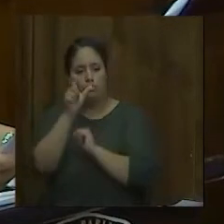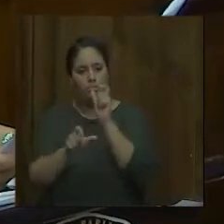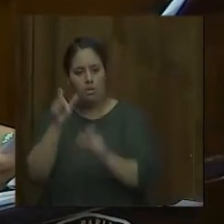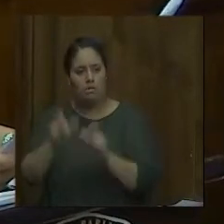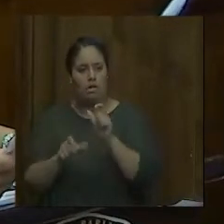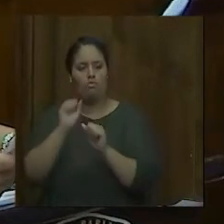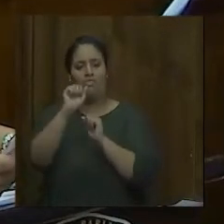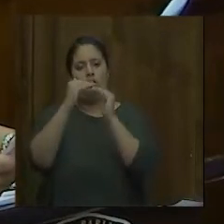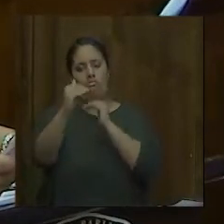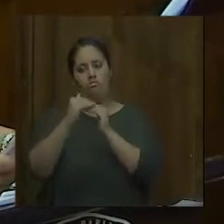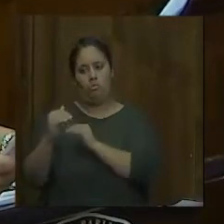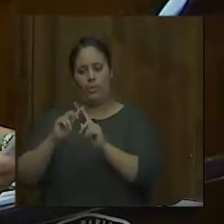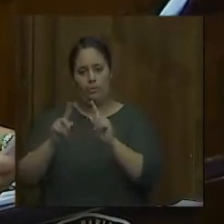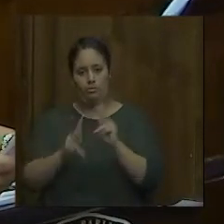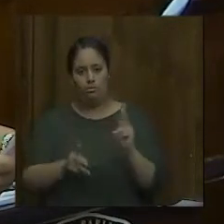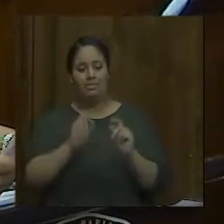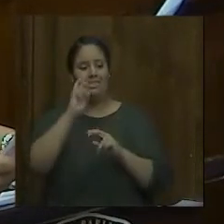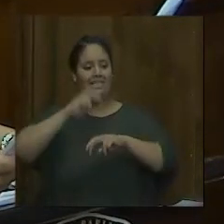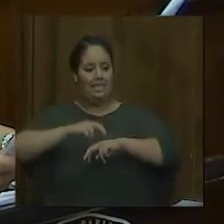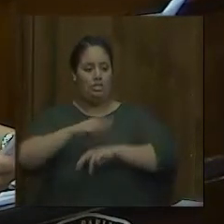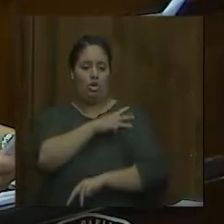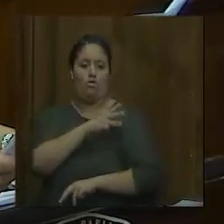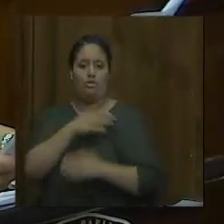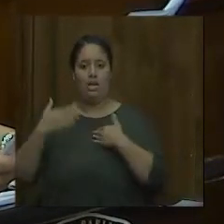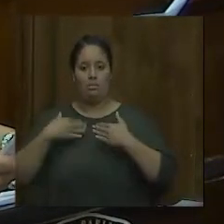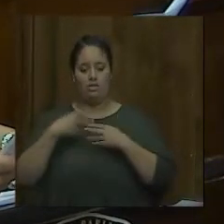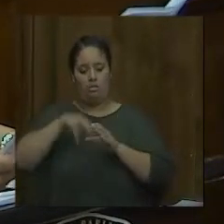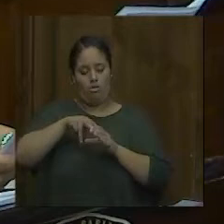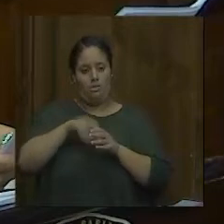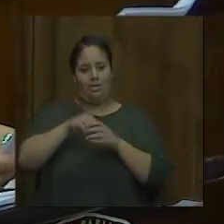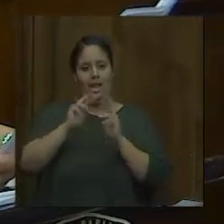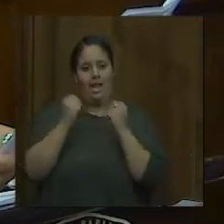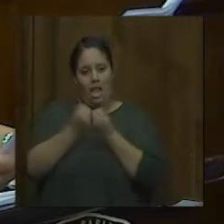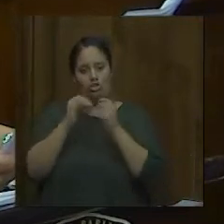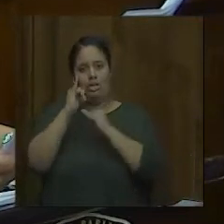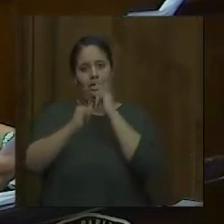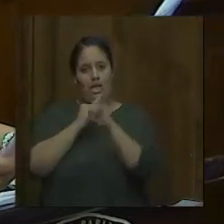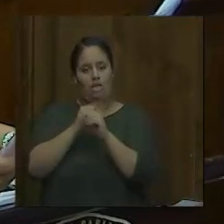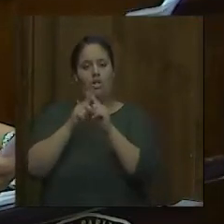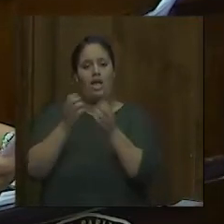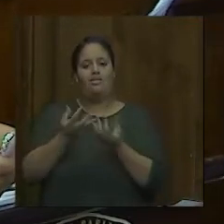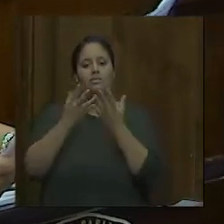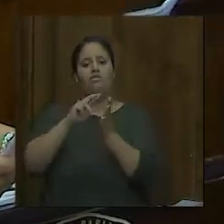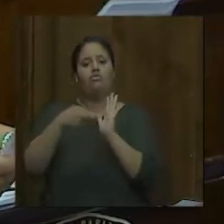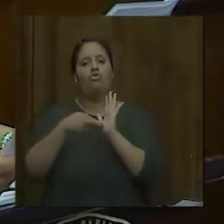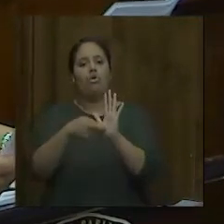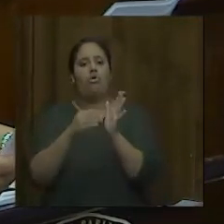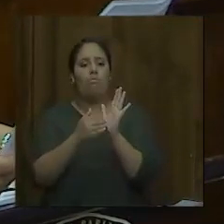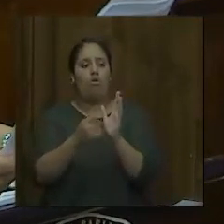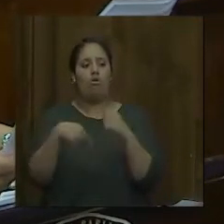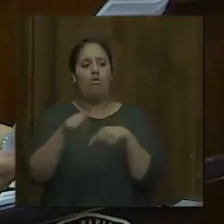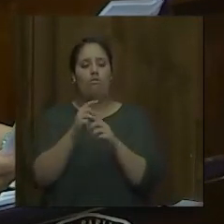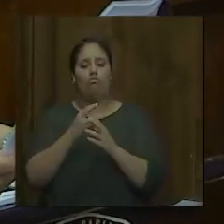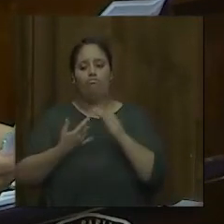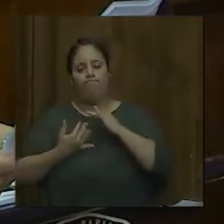to elite levels. These athletes, coaches and administrators participate at national, international spheres and serve as role models and beacons